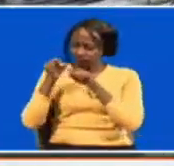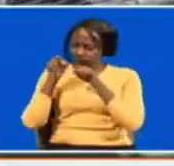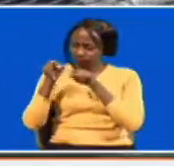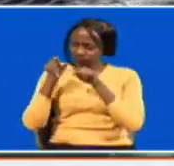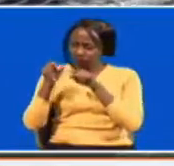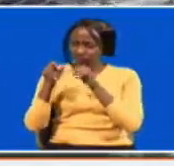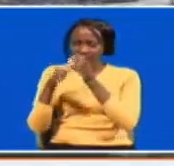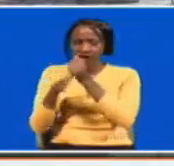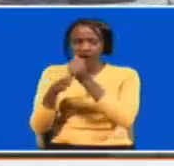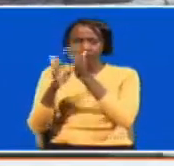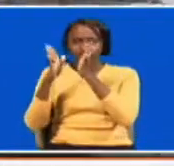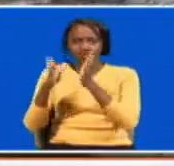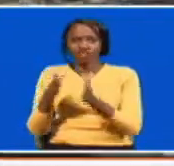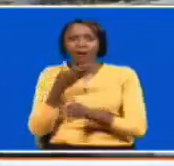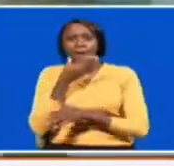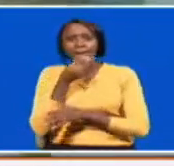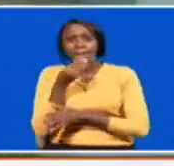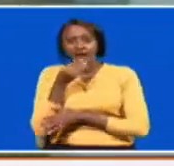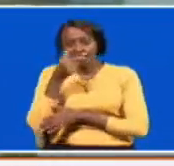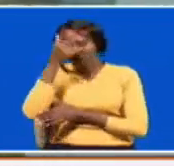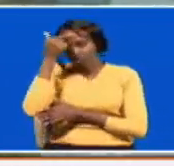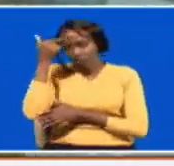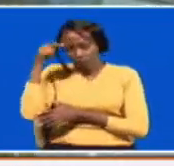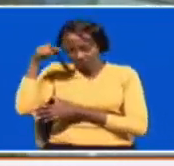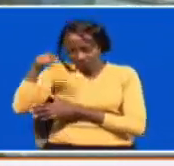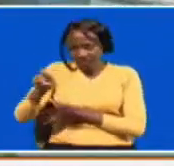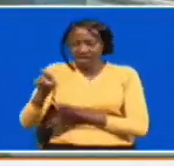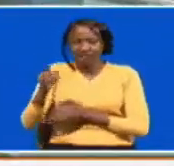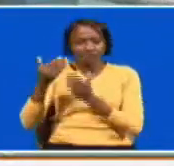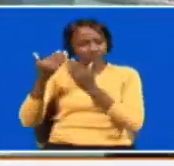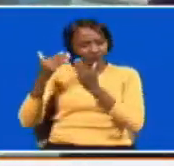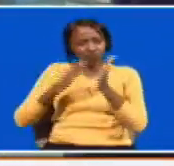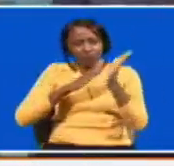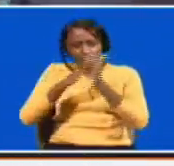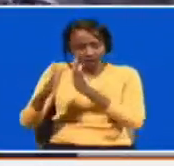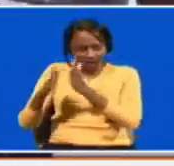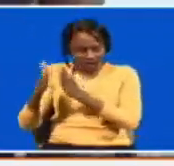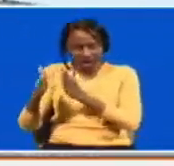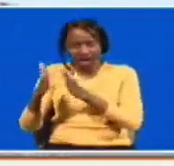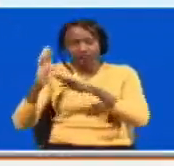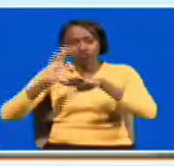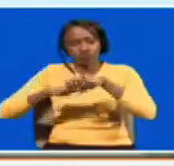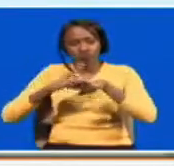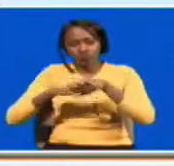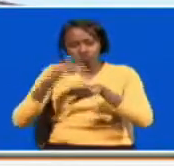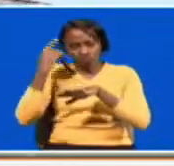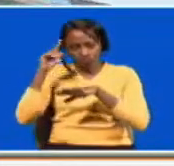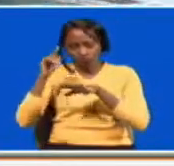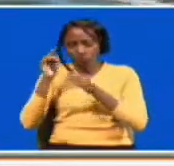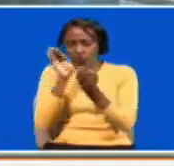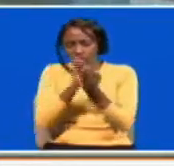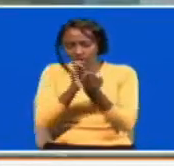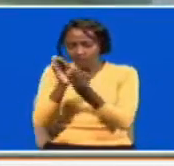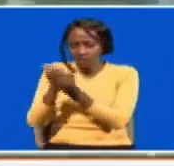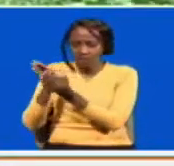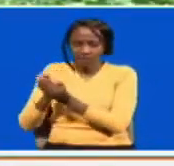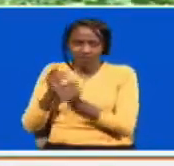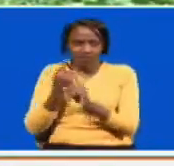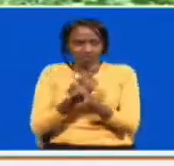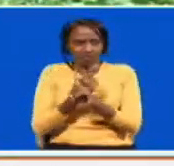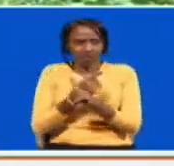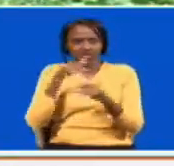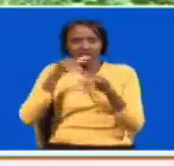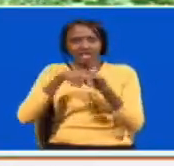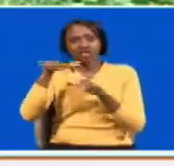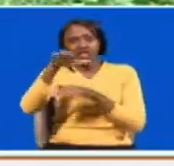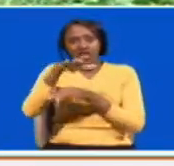wa vizimbani ufukweni Dunga kwa kupuuza vipimo vilivyowekwa na taasisi hiyo wakati wa kuweka vizimba ziwani.